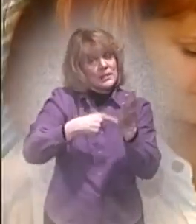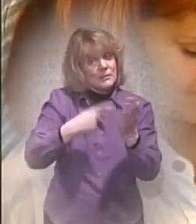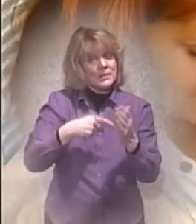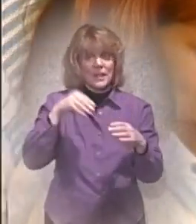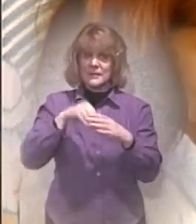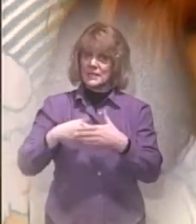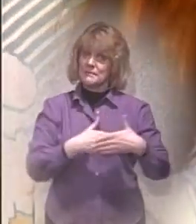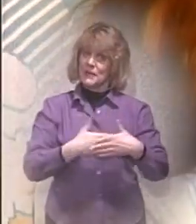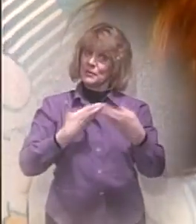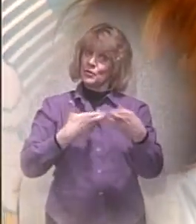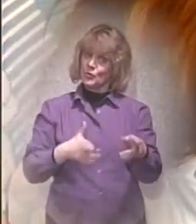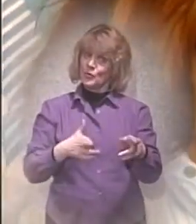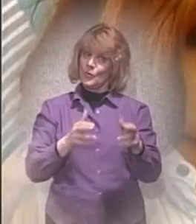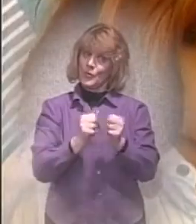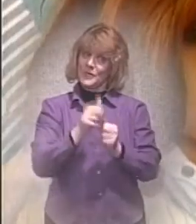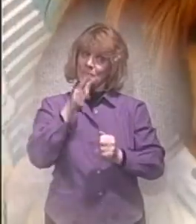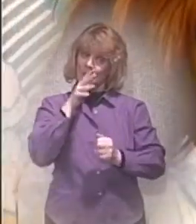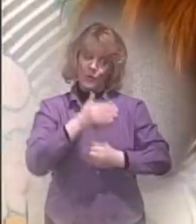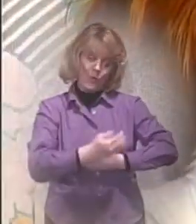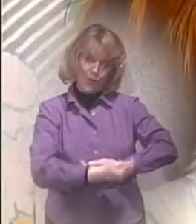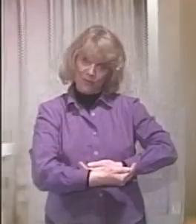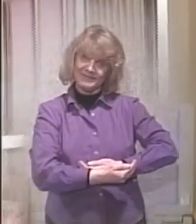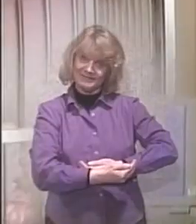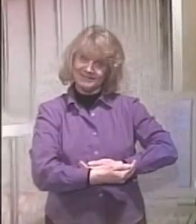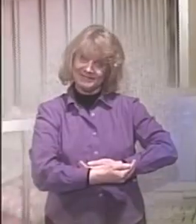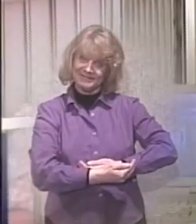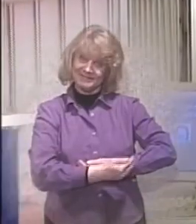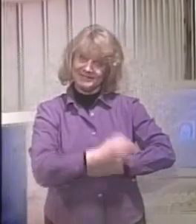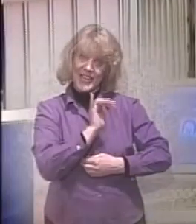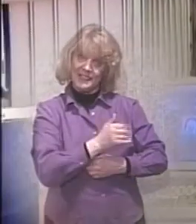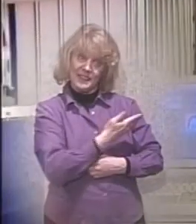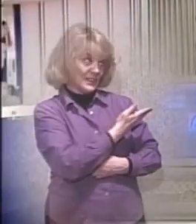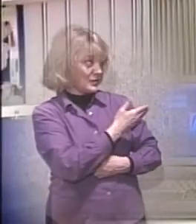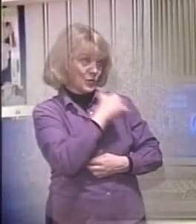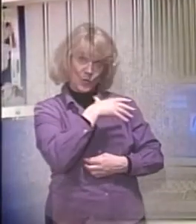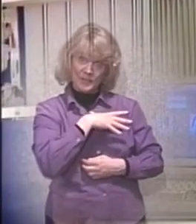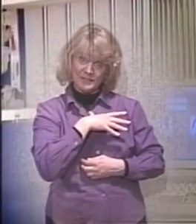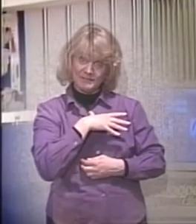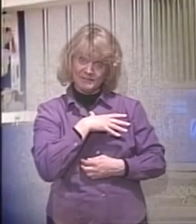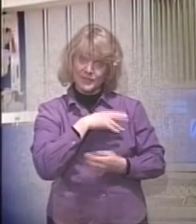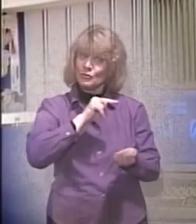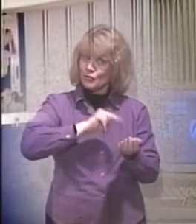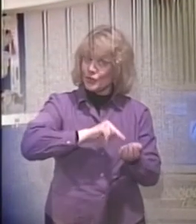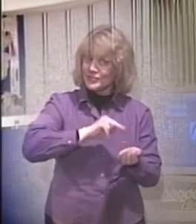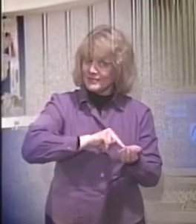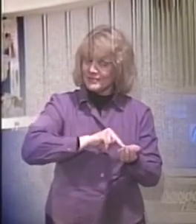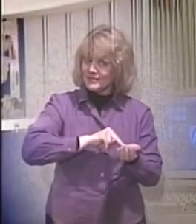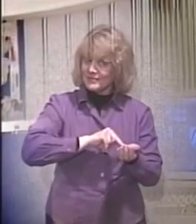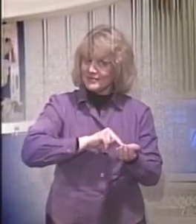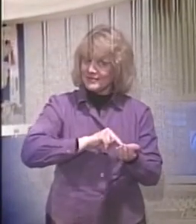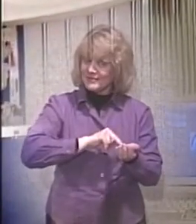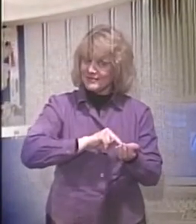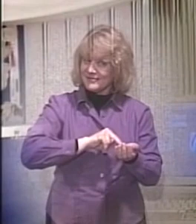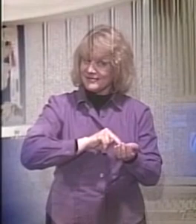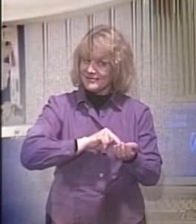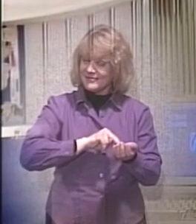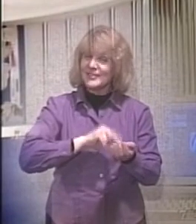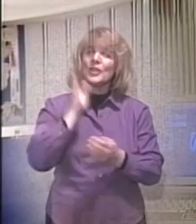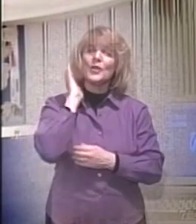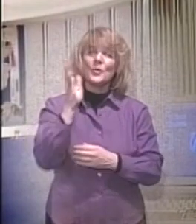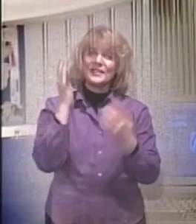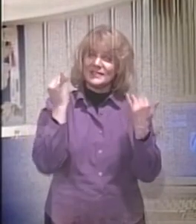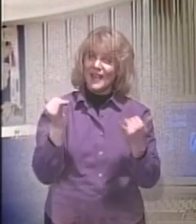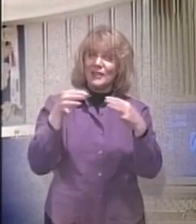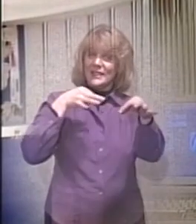is held in a parent's arms. Terry Donovan is a registered nurse who oversees an infant hearing screening program.